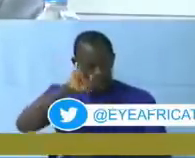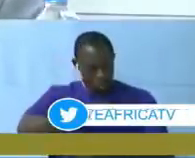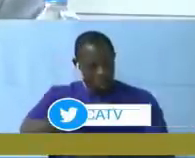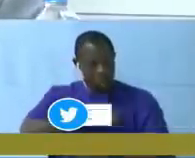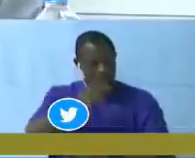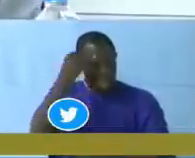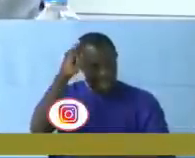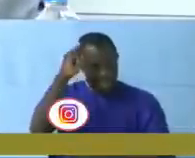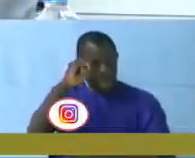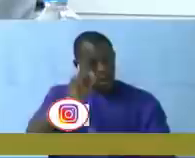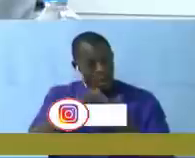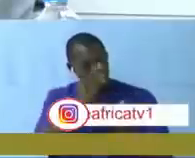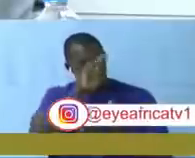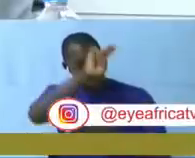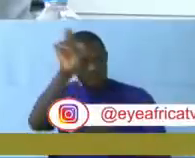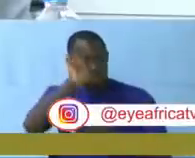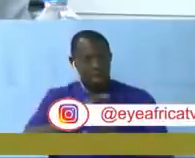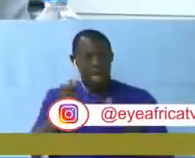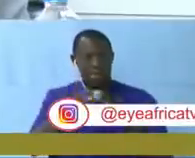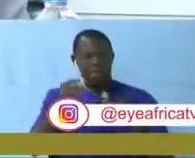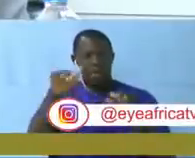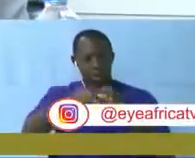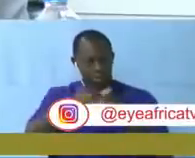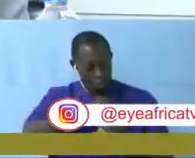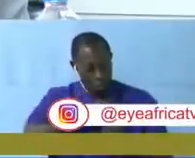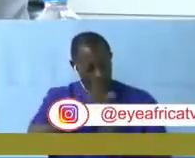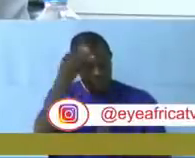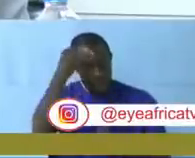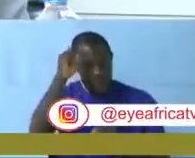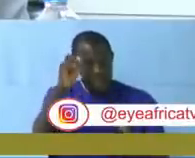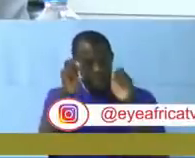solo way na dana am bo xamne ni yiñ ci teunk nonu